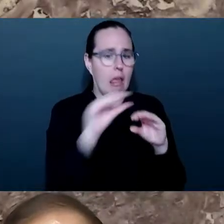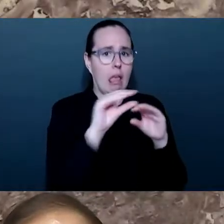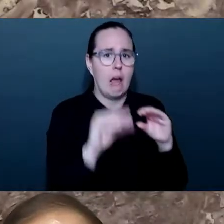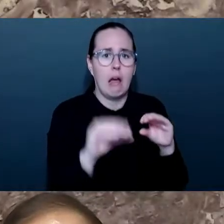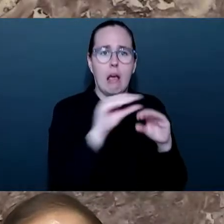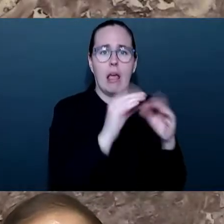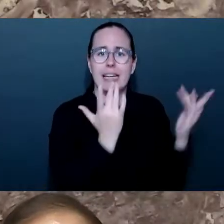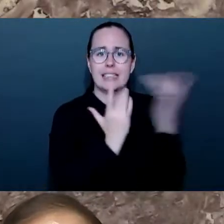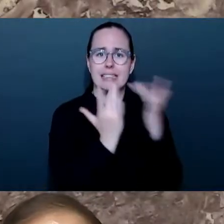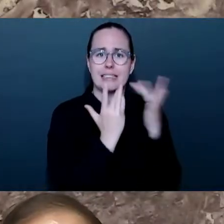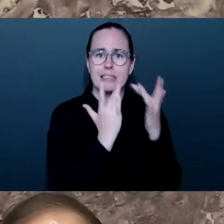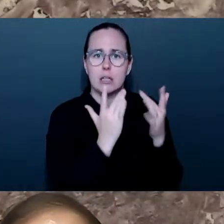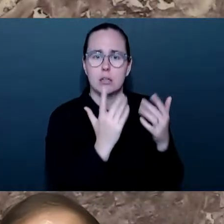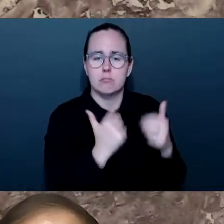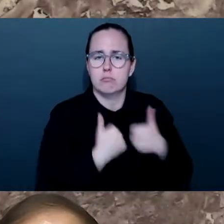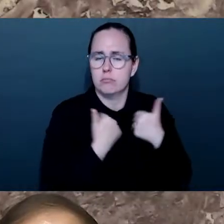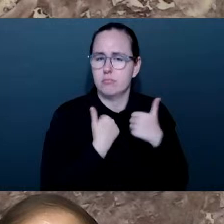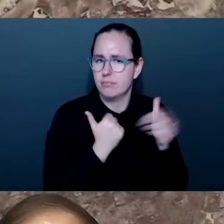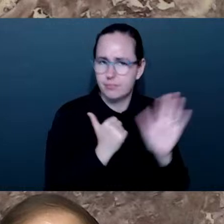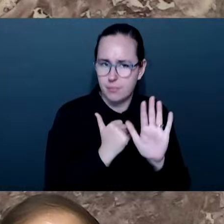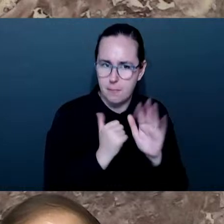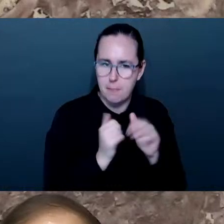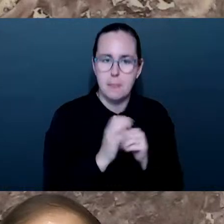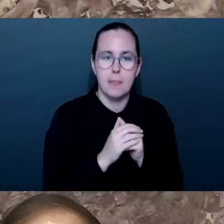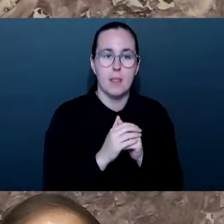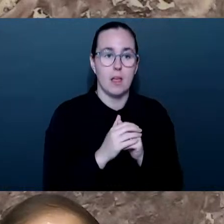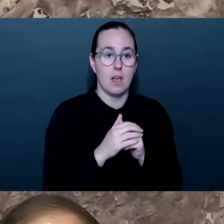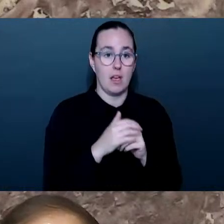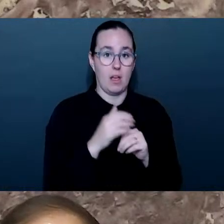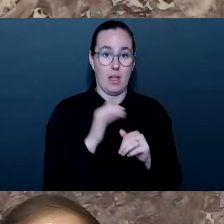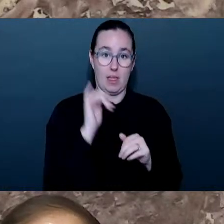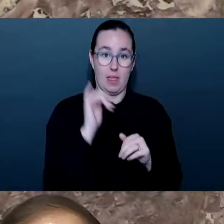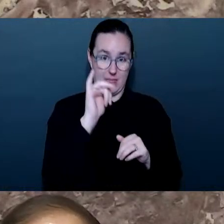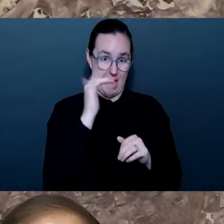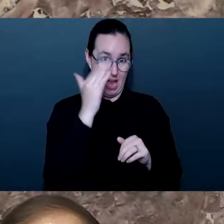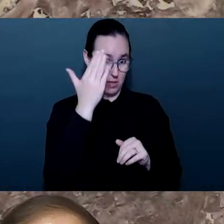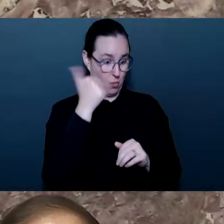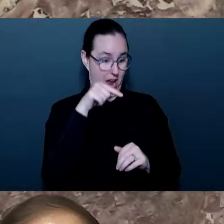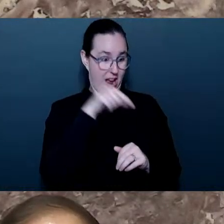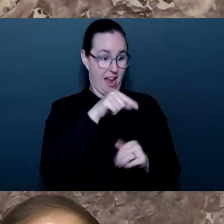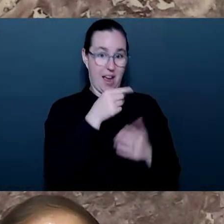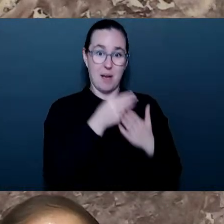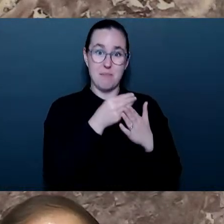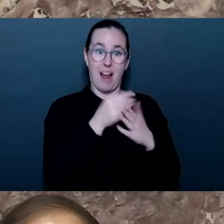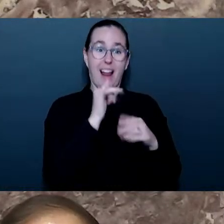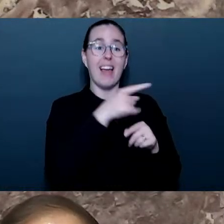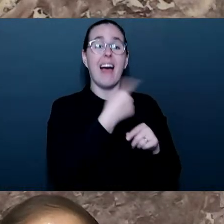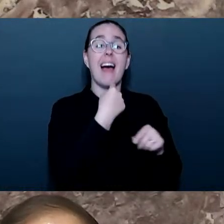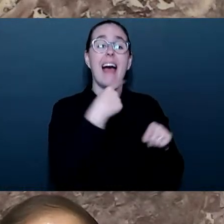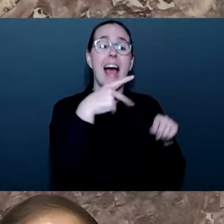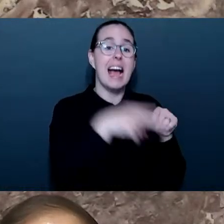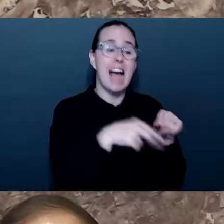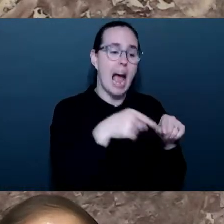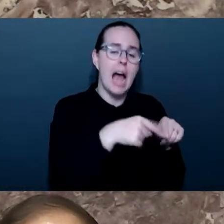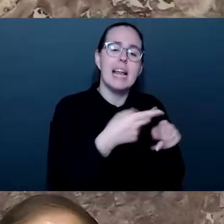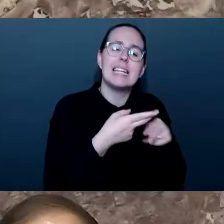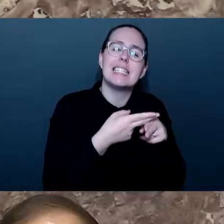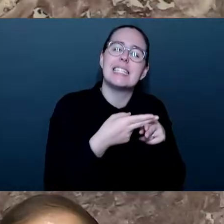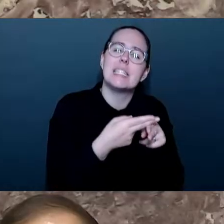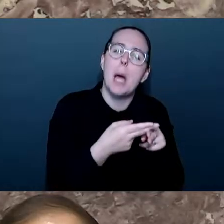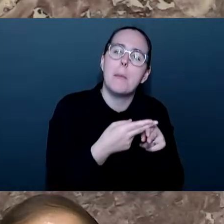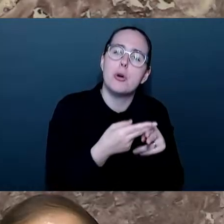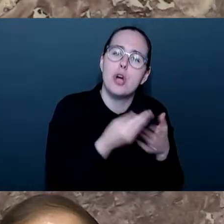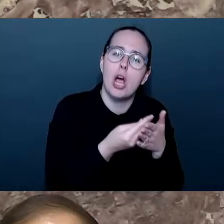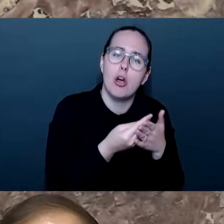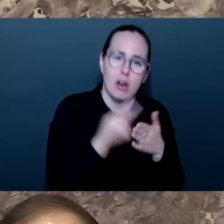temporary funding program put in place during extraordinary time of the pandemic. Mr. Speaker, we continue to